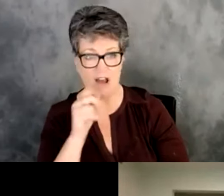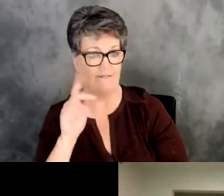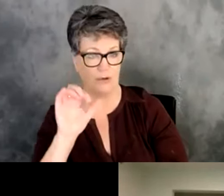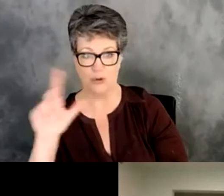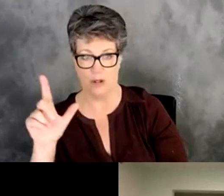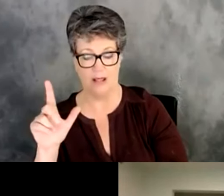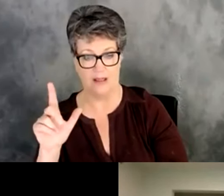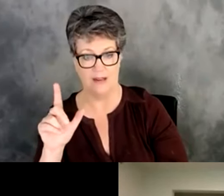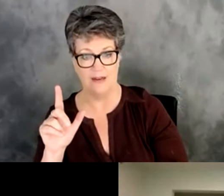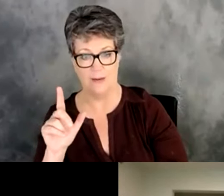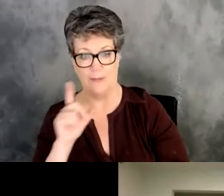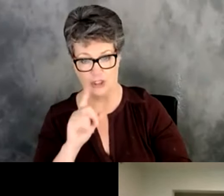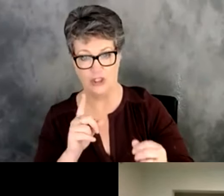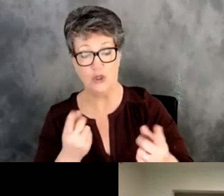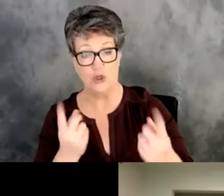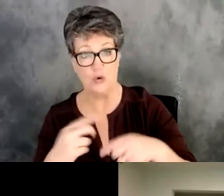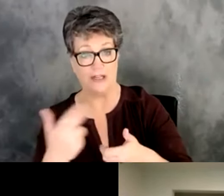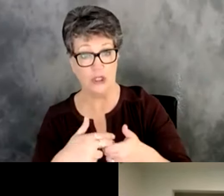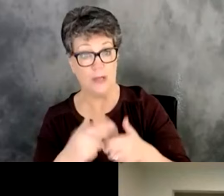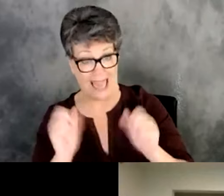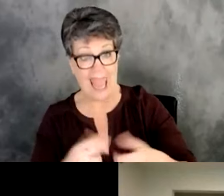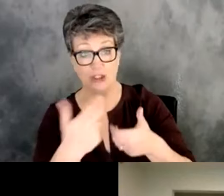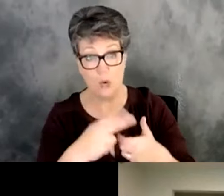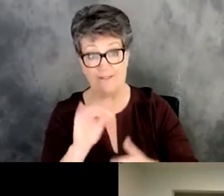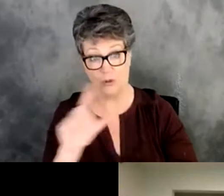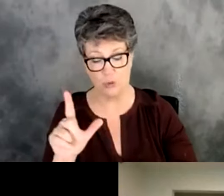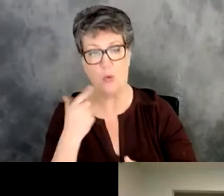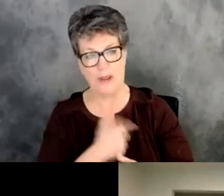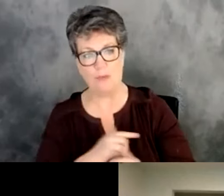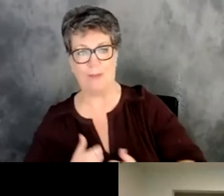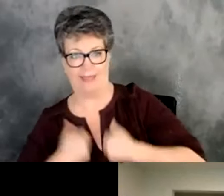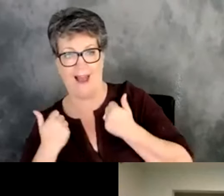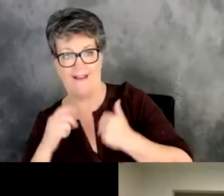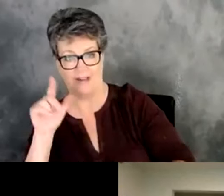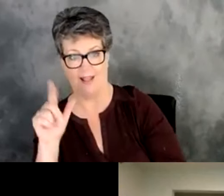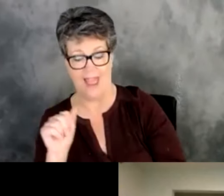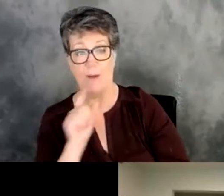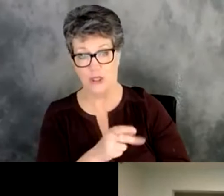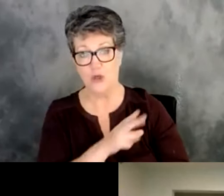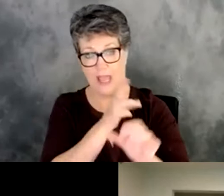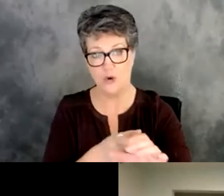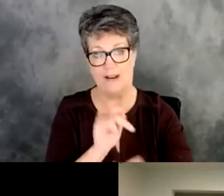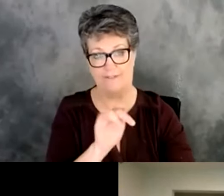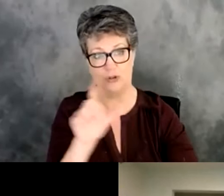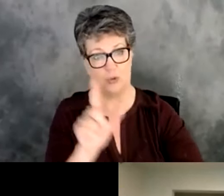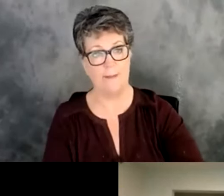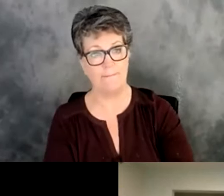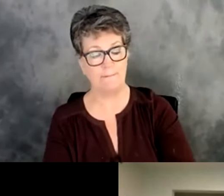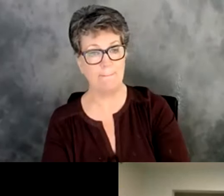but you can join virtually. We will be live in LA, but you can join virtually.